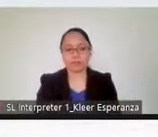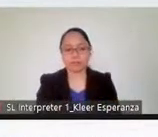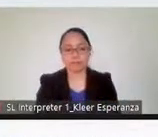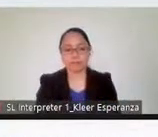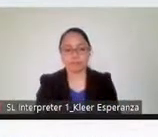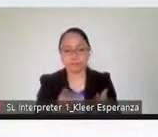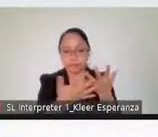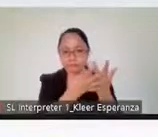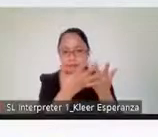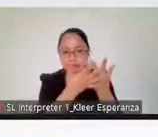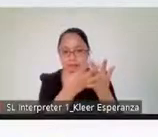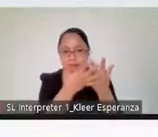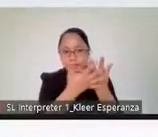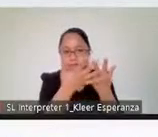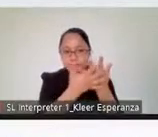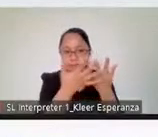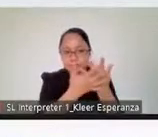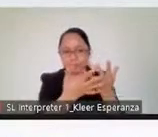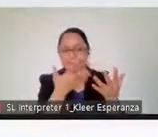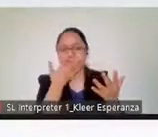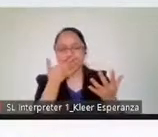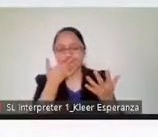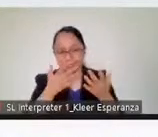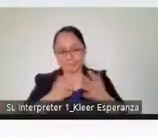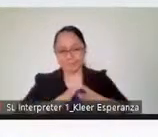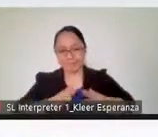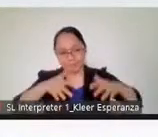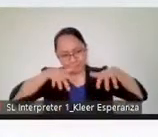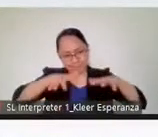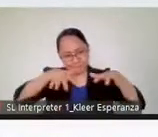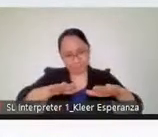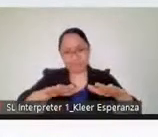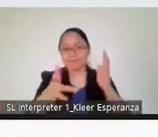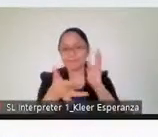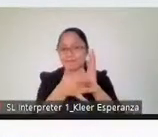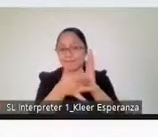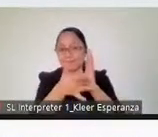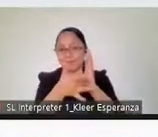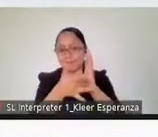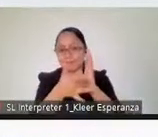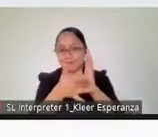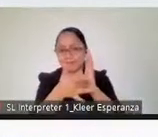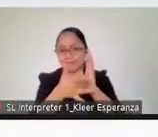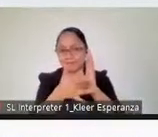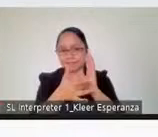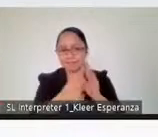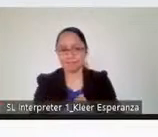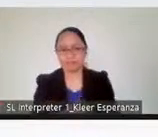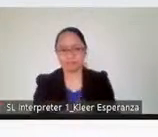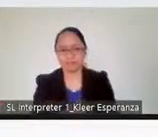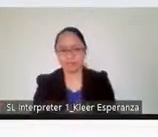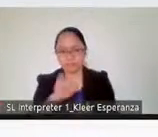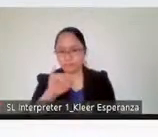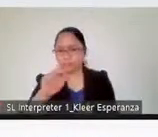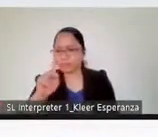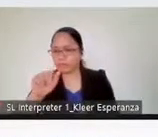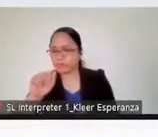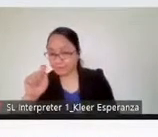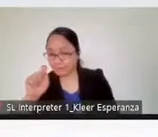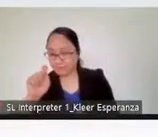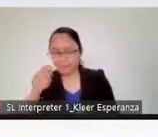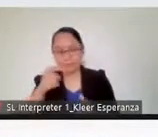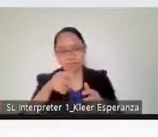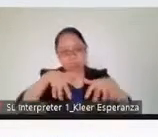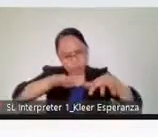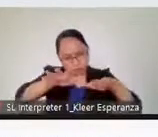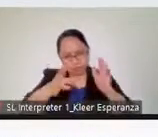prior to weaving. The weaving technique is plain weave or 1/1. Ikat or tie-dye designs are visible on the red and black